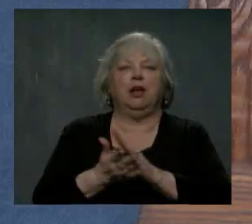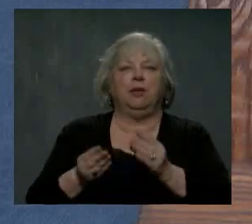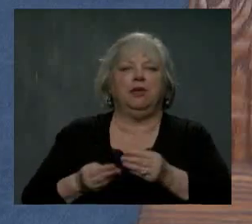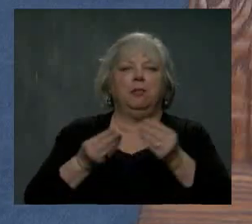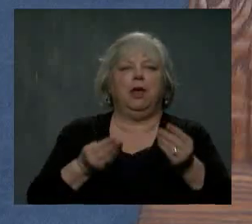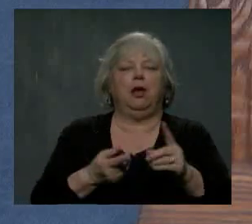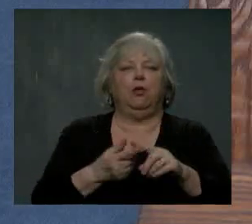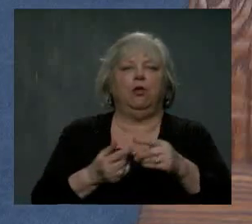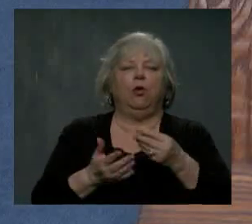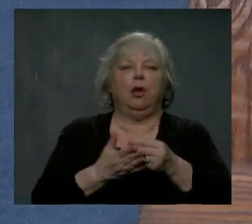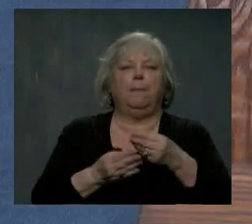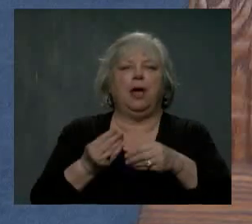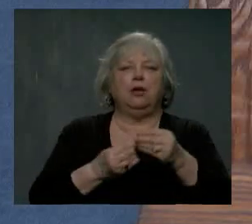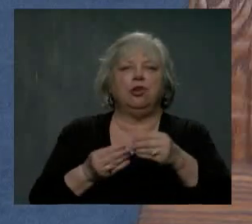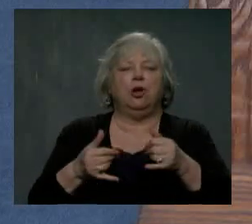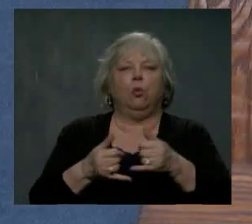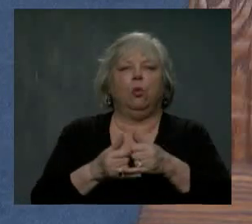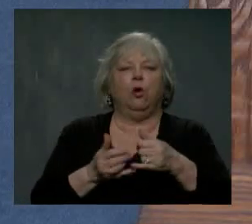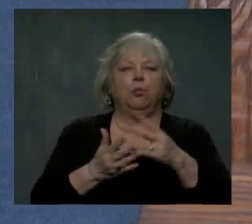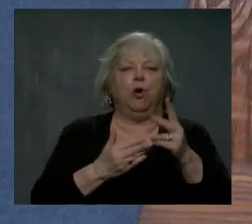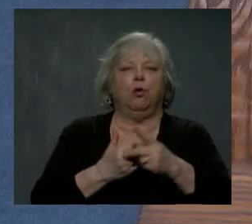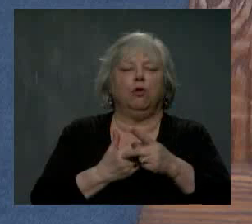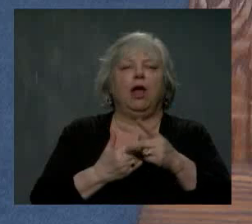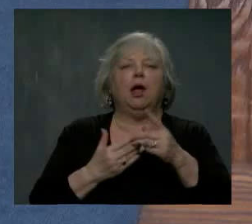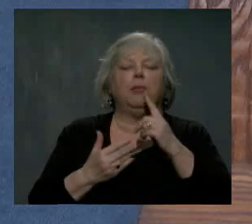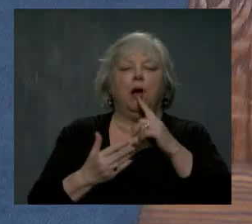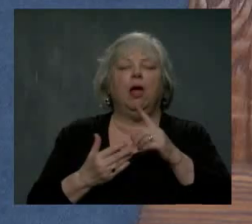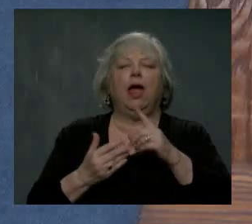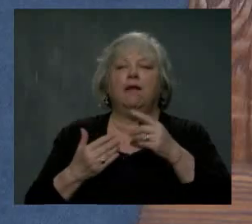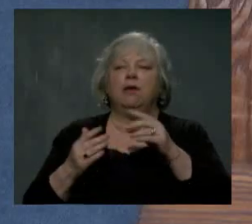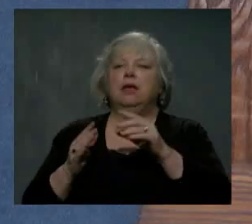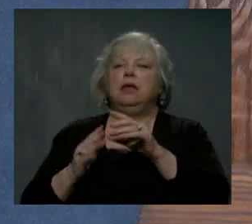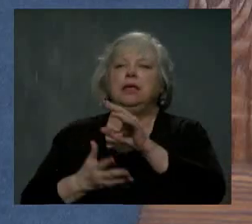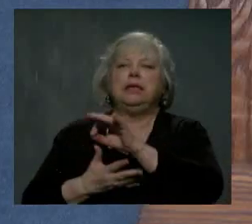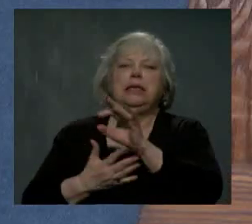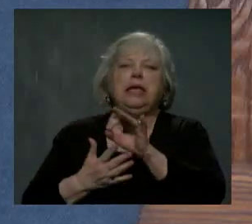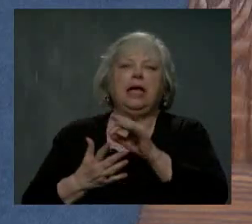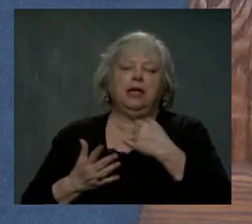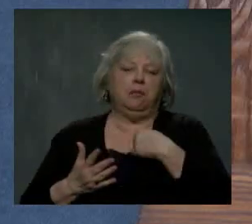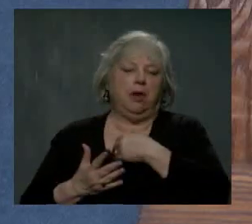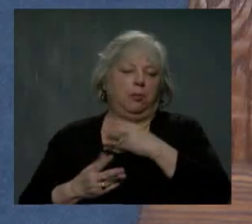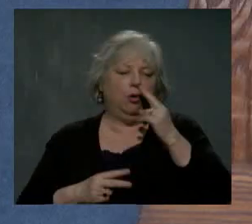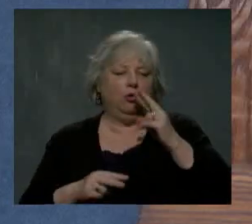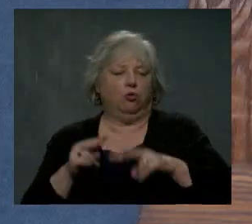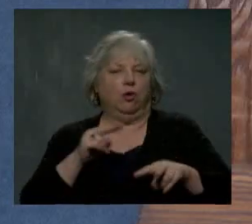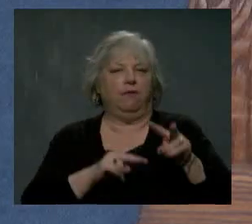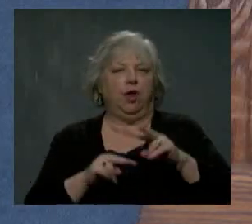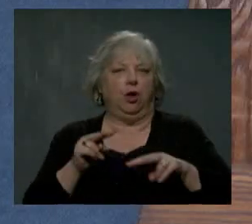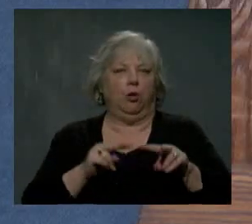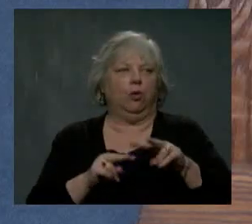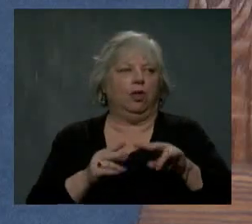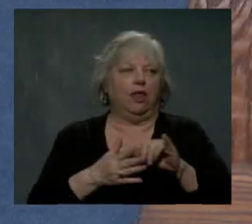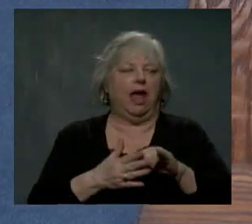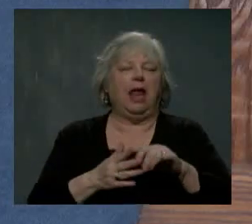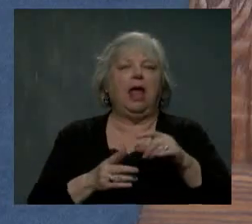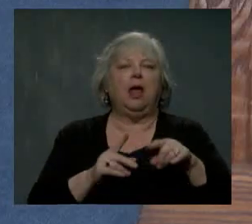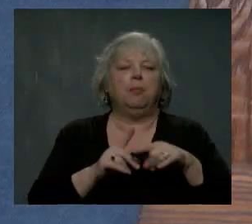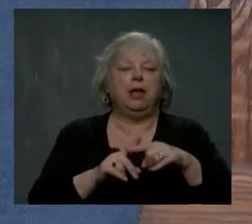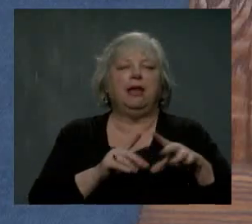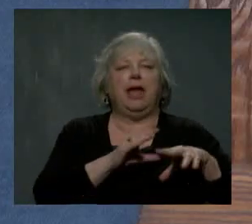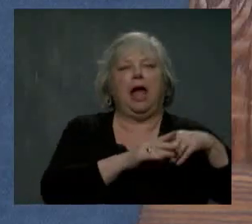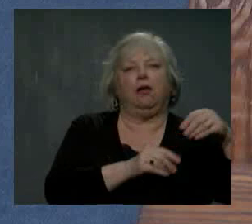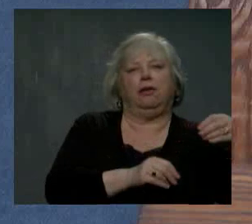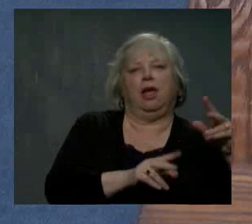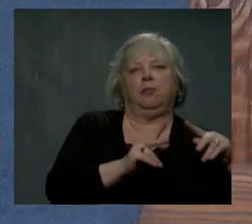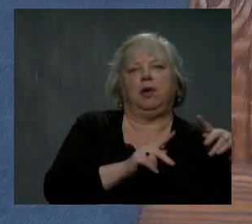to the Budget Award Program are reviewed by selected members of the GFOA professional staff and by outside reviewers